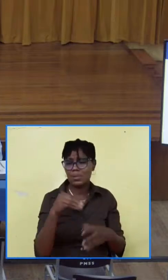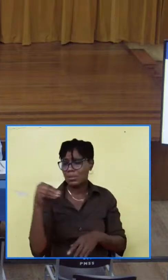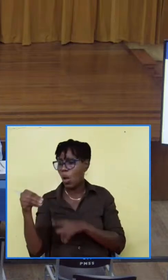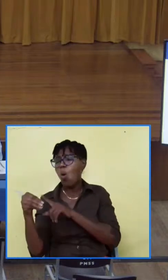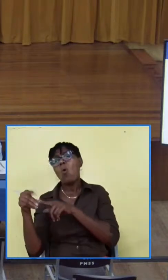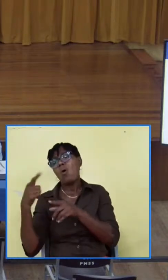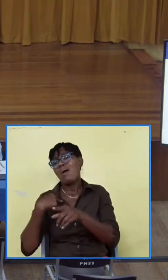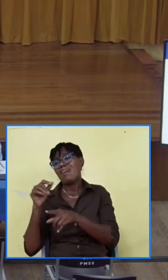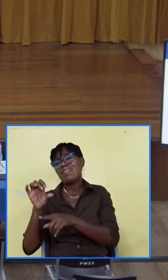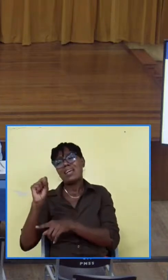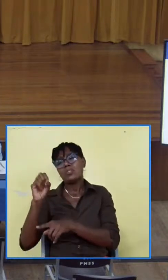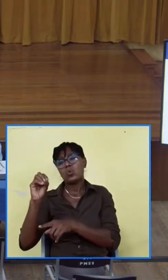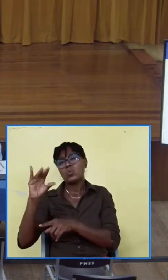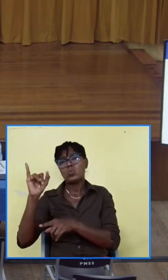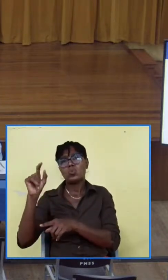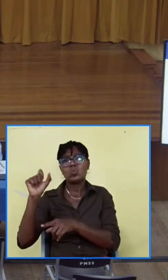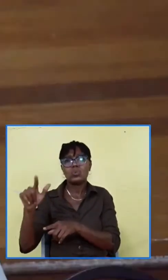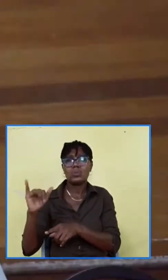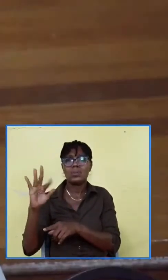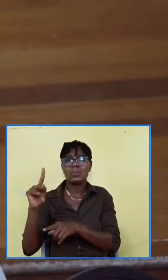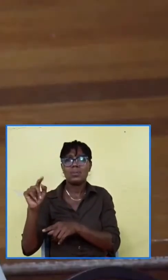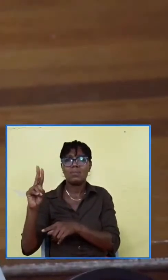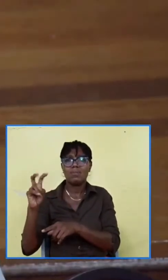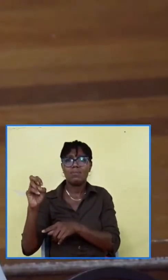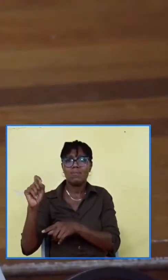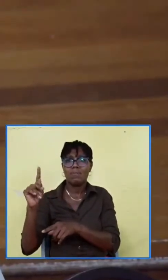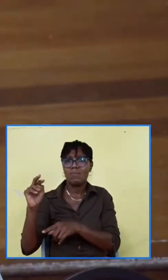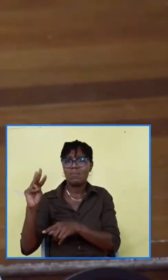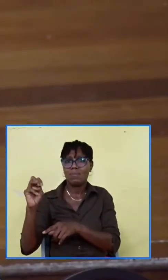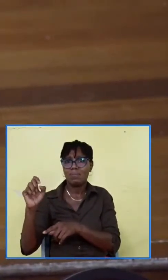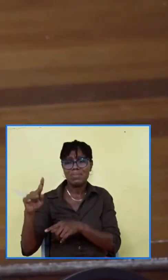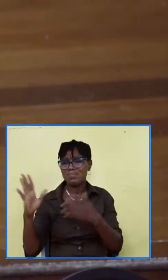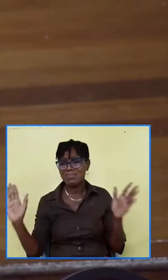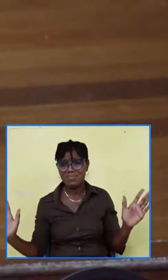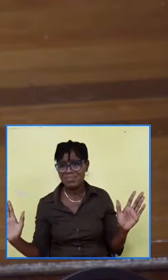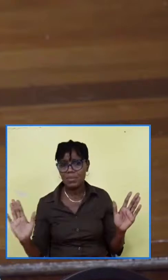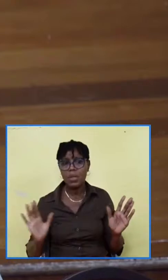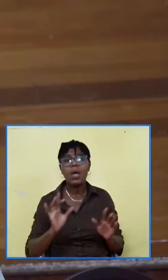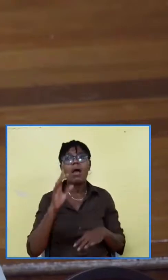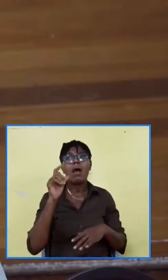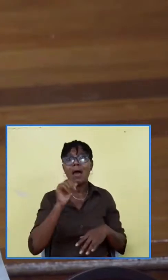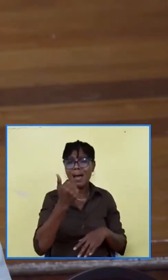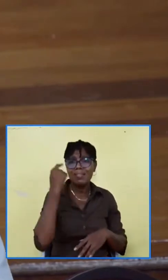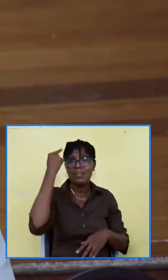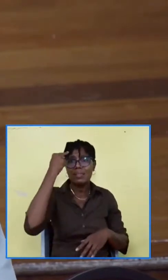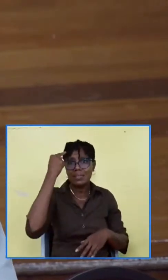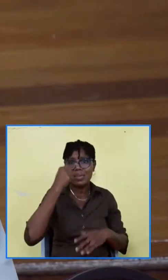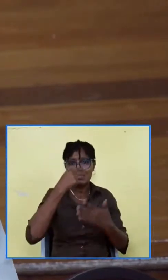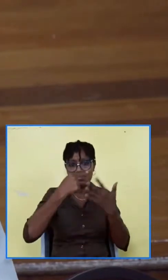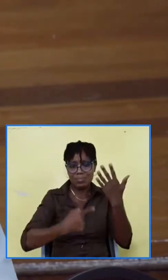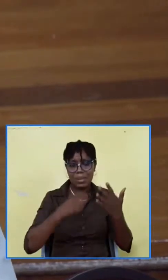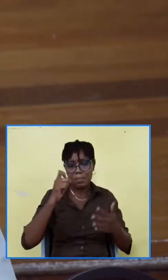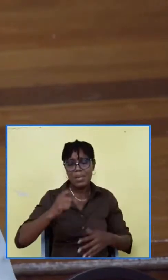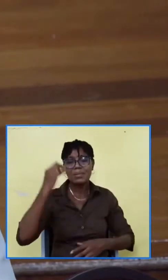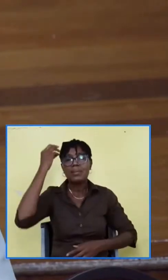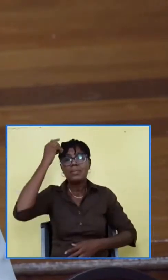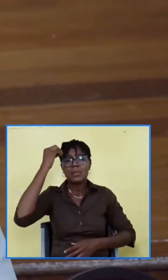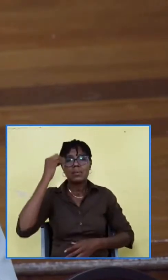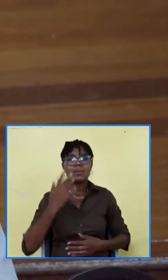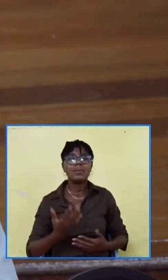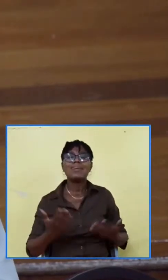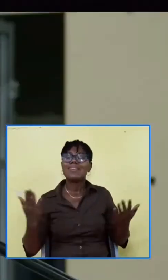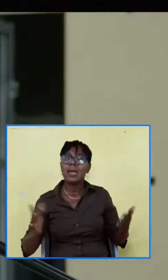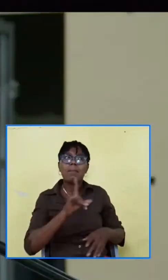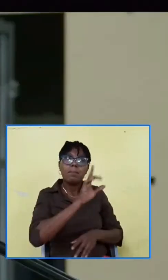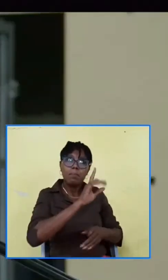social investment. The other boxes must be ticked. There are other considerations to be given. So I don't see us. Your opening intro